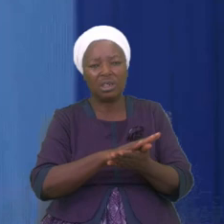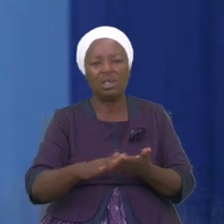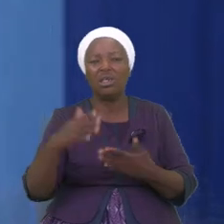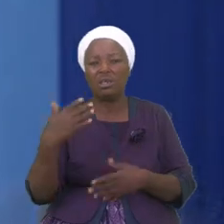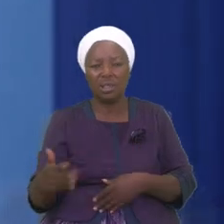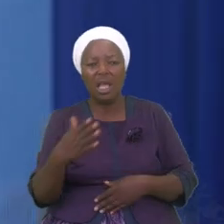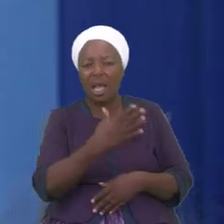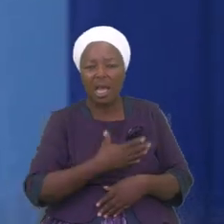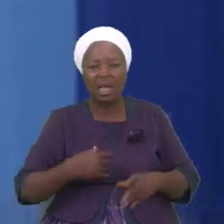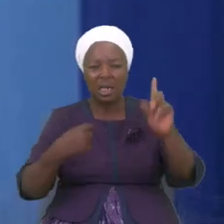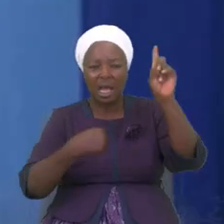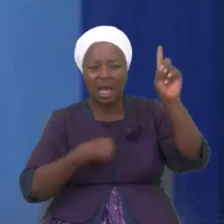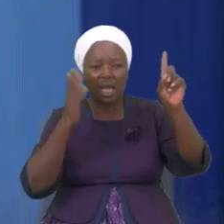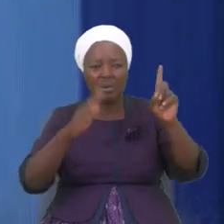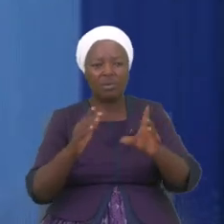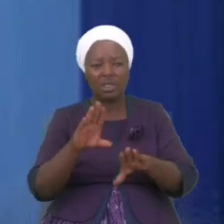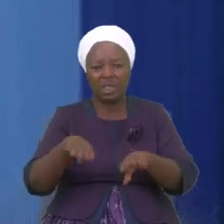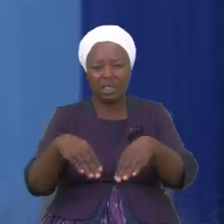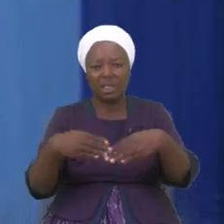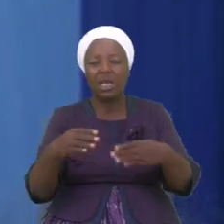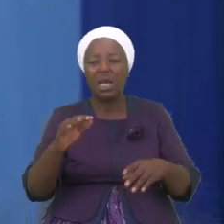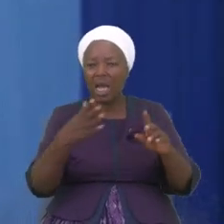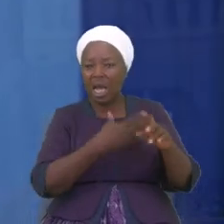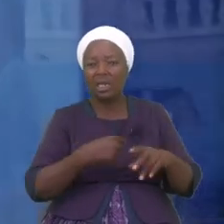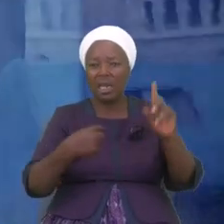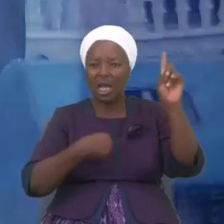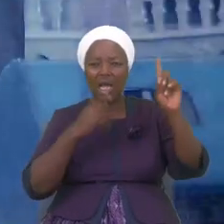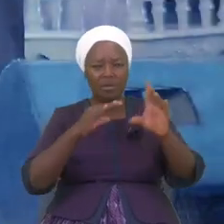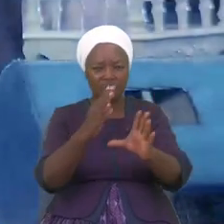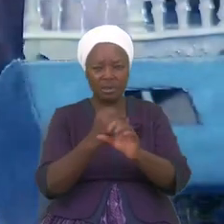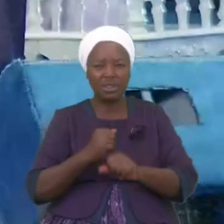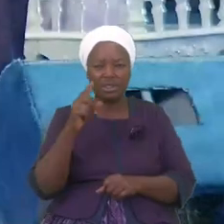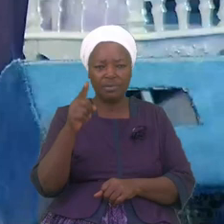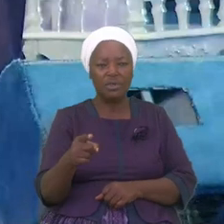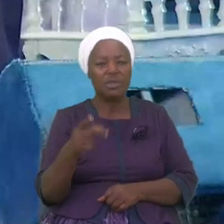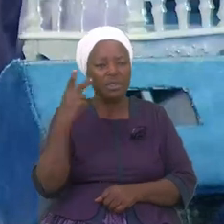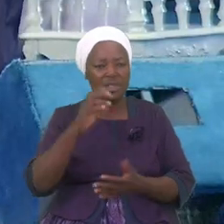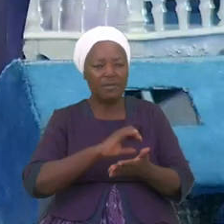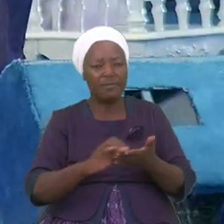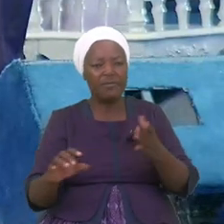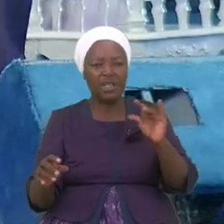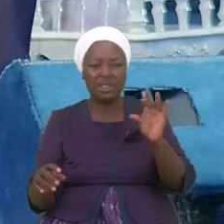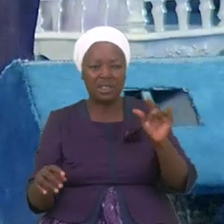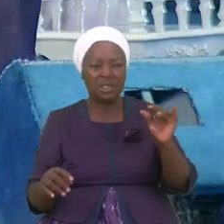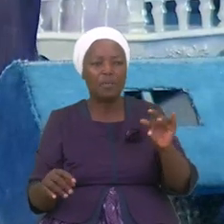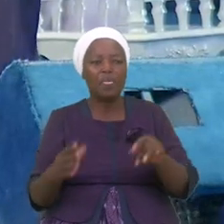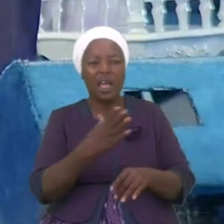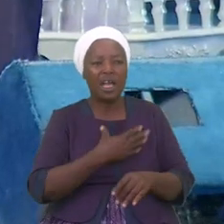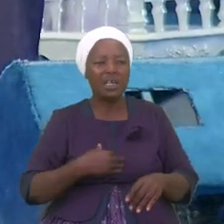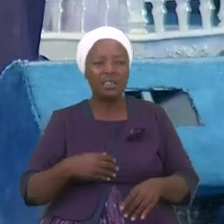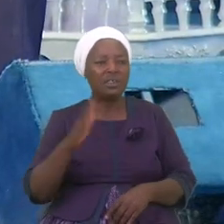and I will give you, and I will receive you. Look at verse 18. And I will be